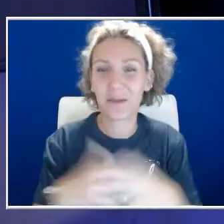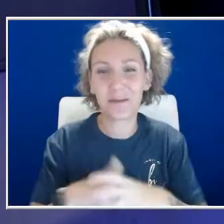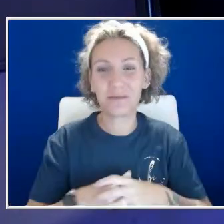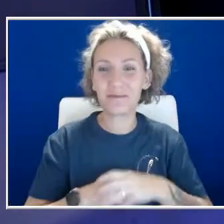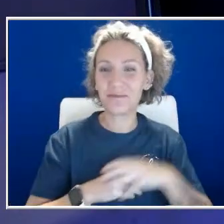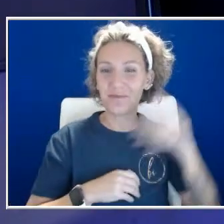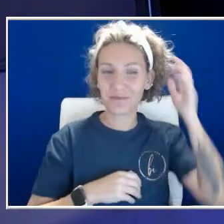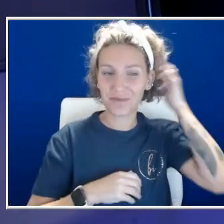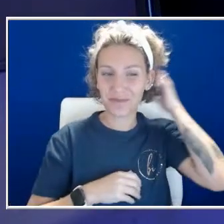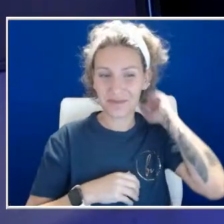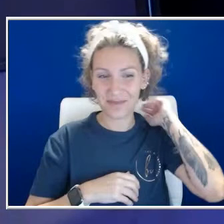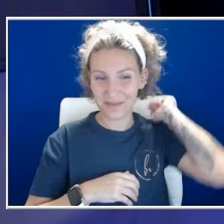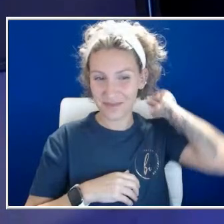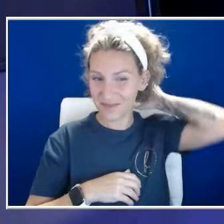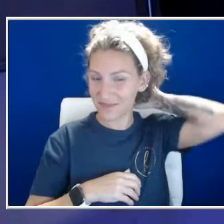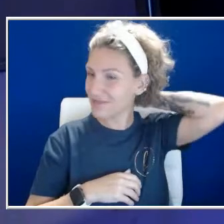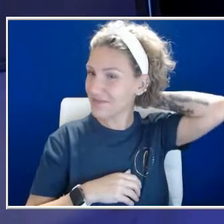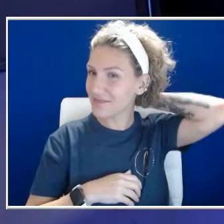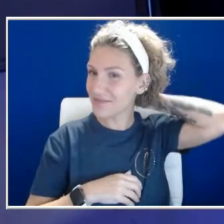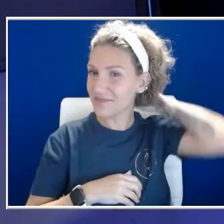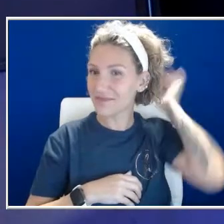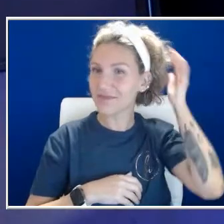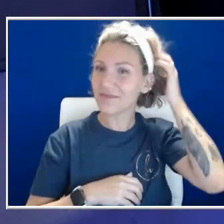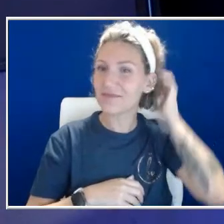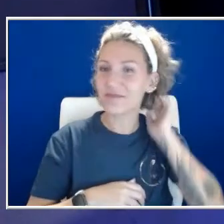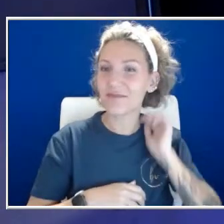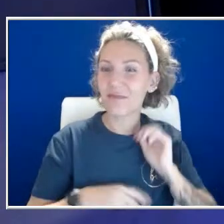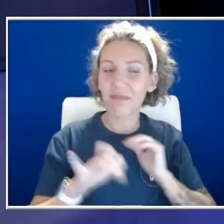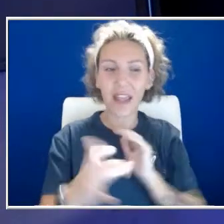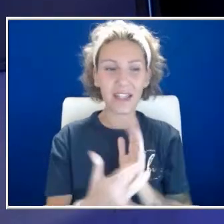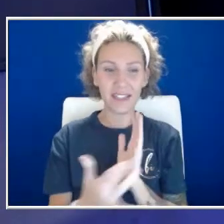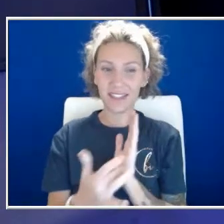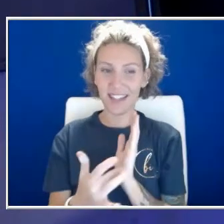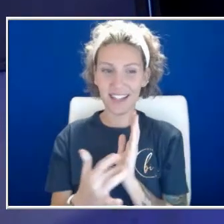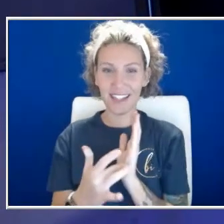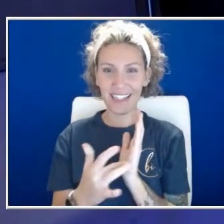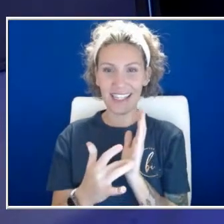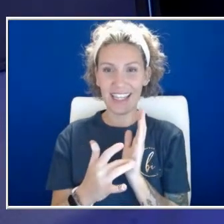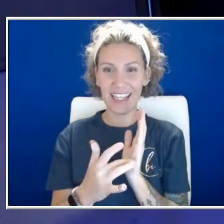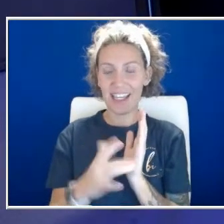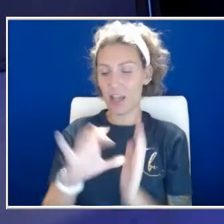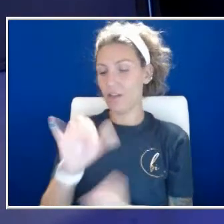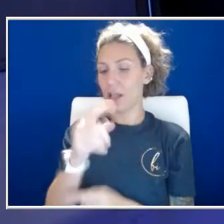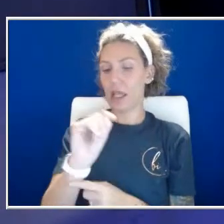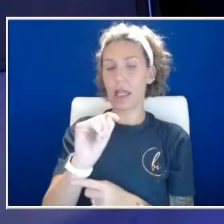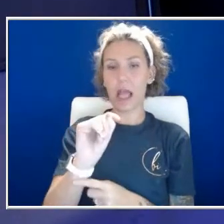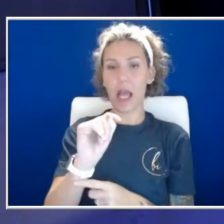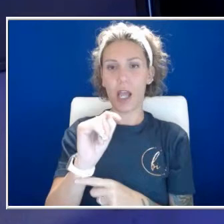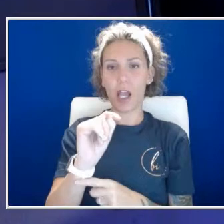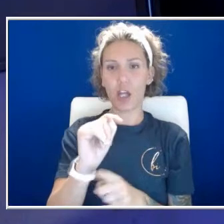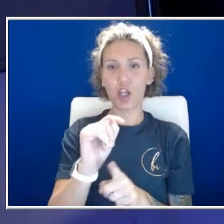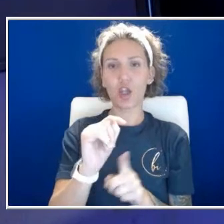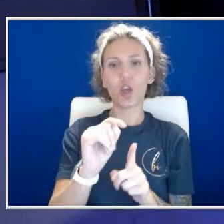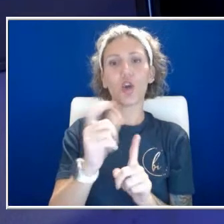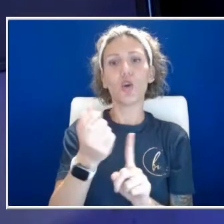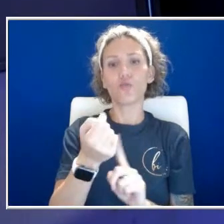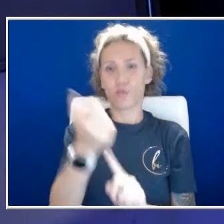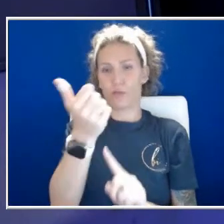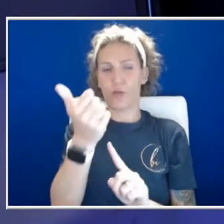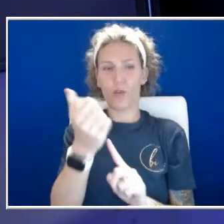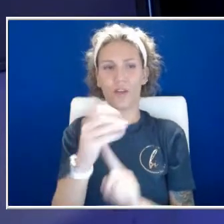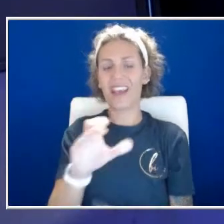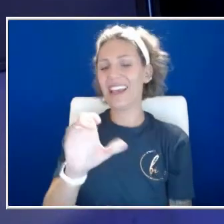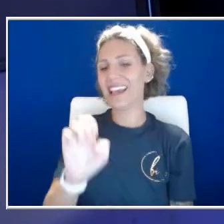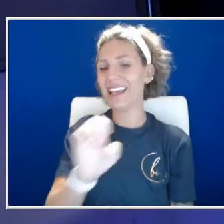though, about this technique of clot removal, this EVT. It's called an endovascular thrombectomy. A big